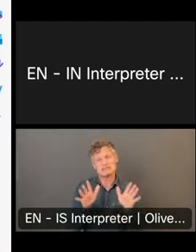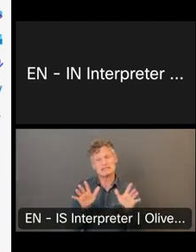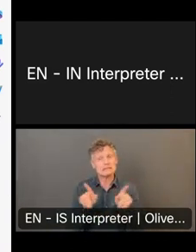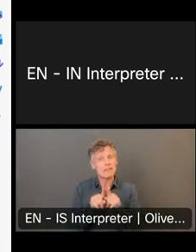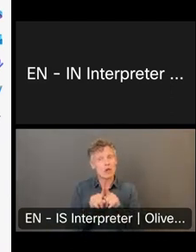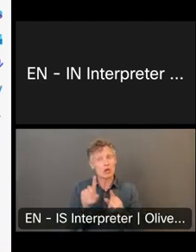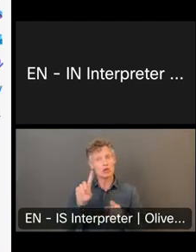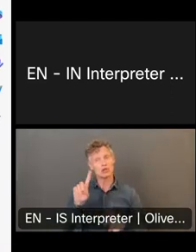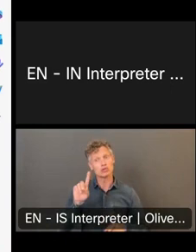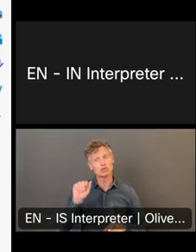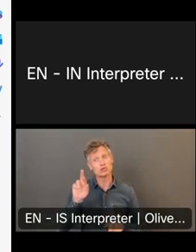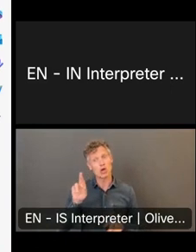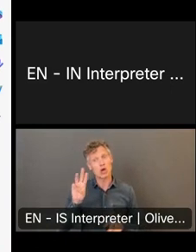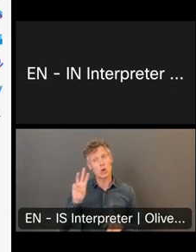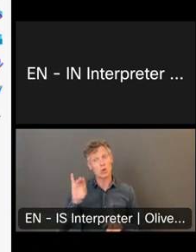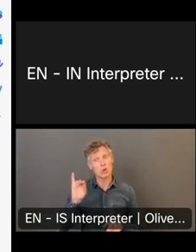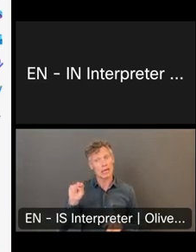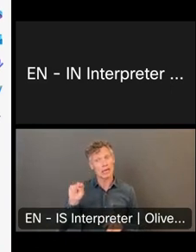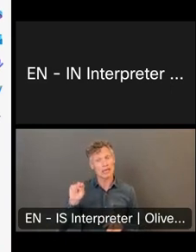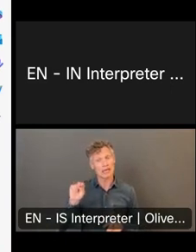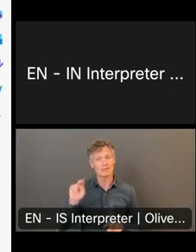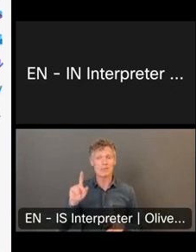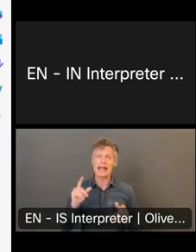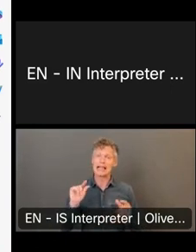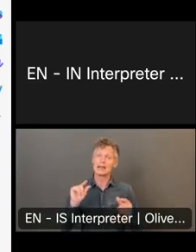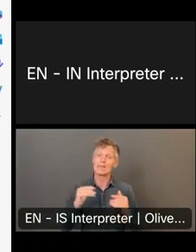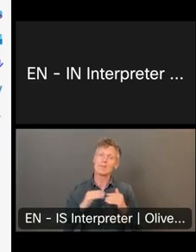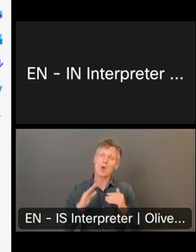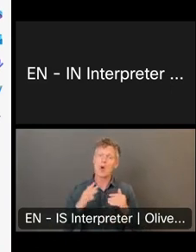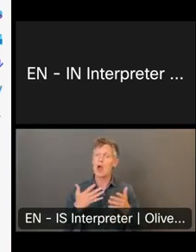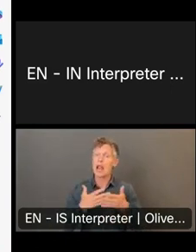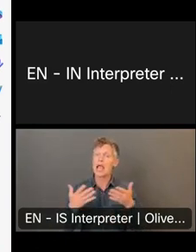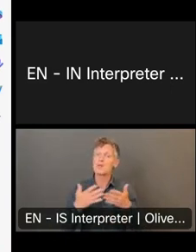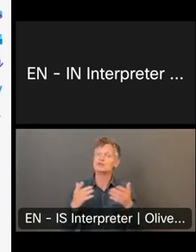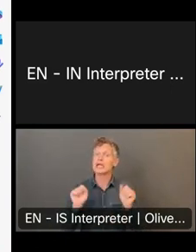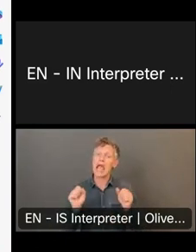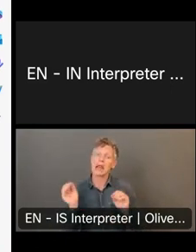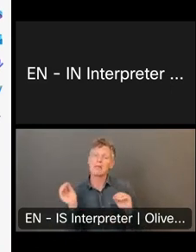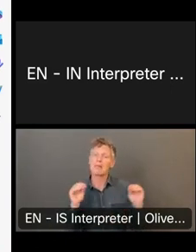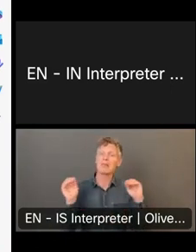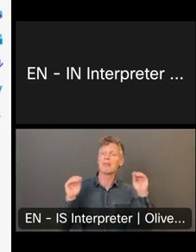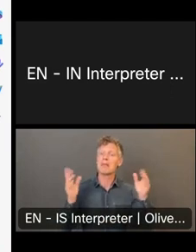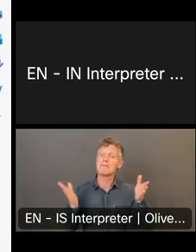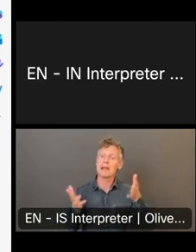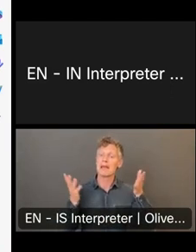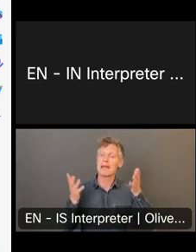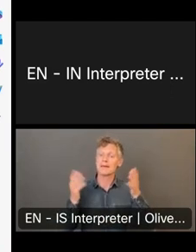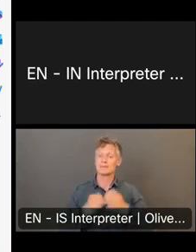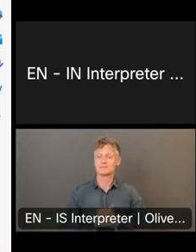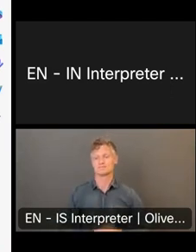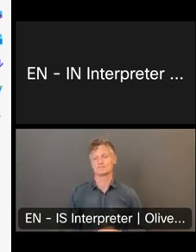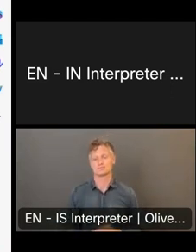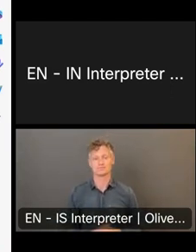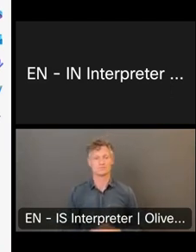the playful and artistic or ludic forms of language. These are defined as much by what they don't involve,